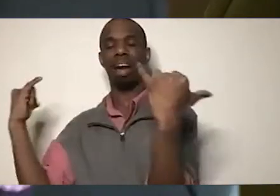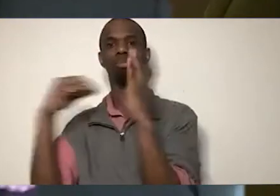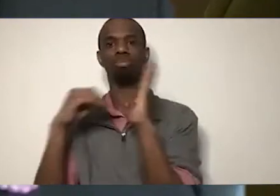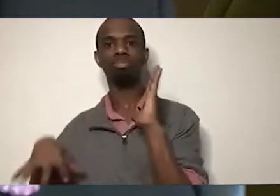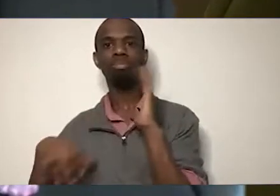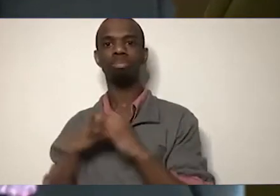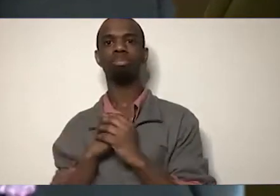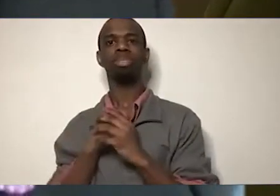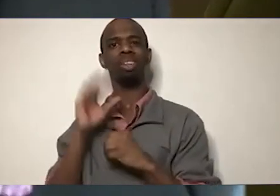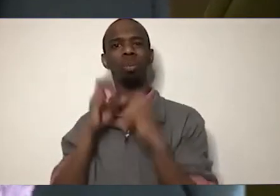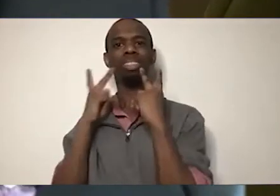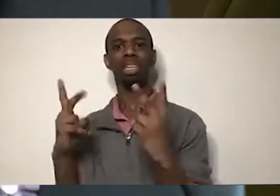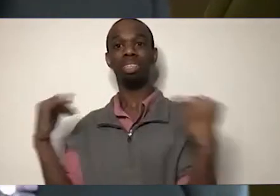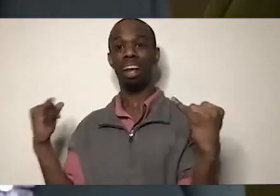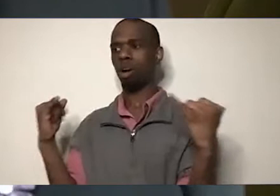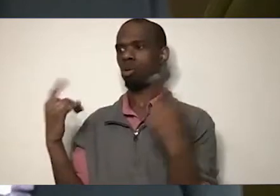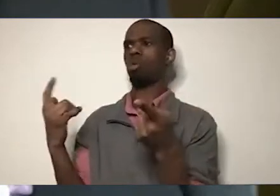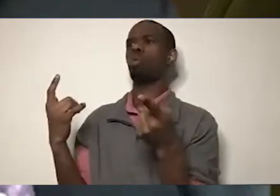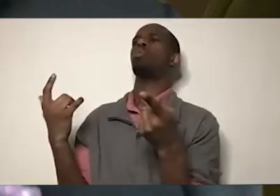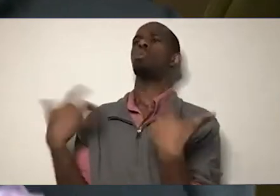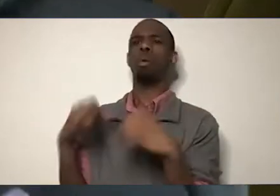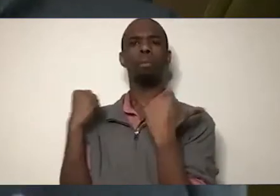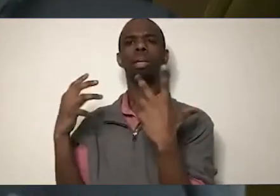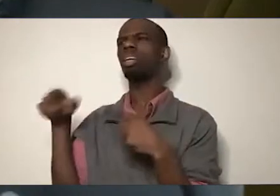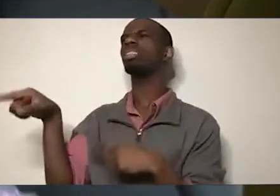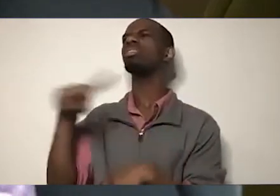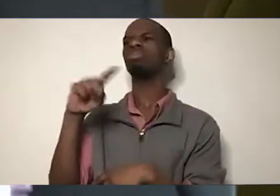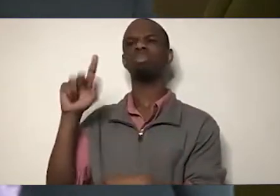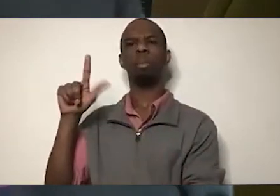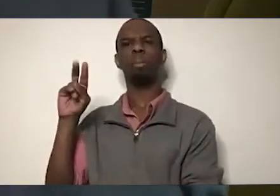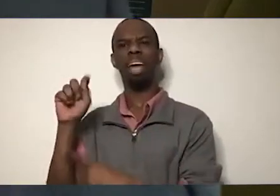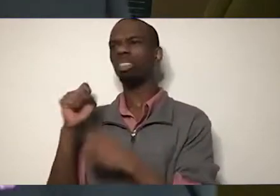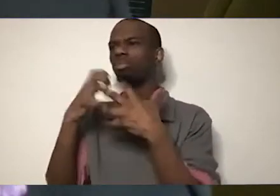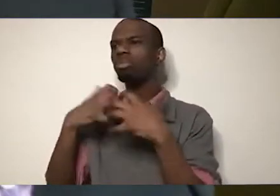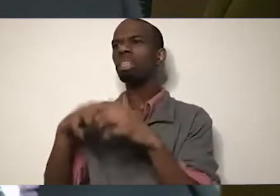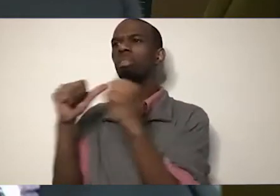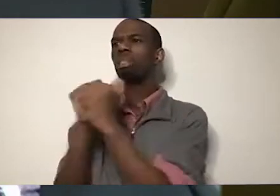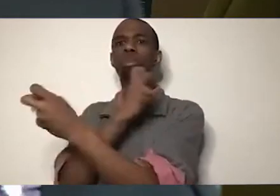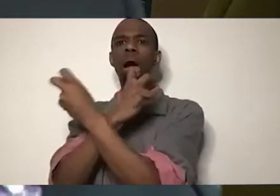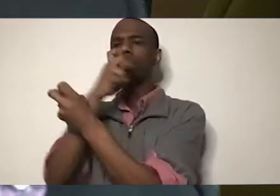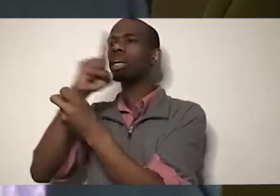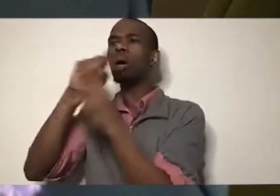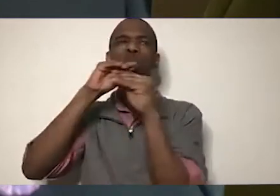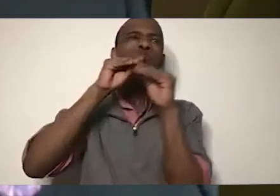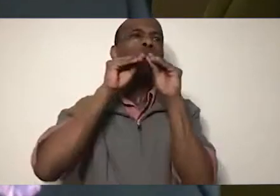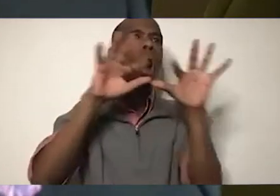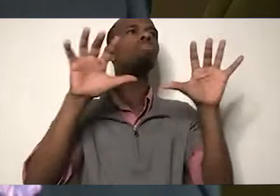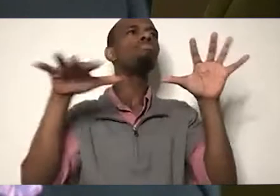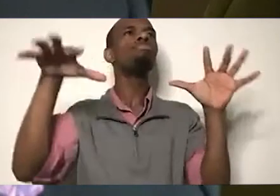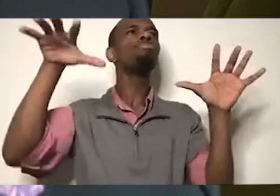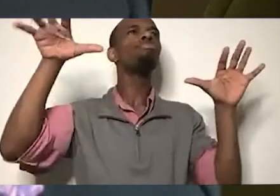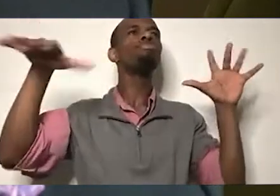these plants down. No, we're going to stop having surprise inspections. We're going to warn the polluters when government inspectors